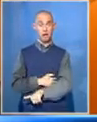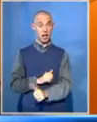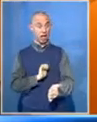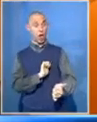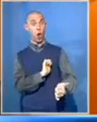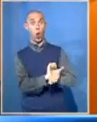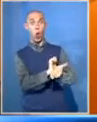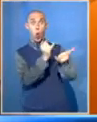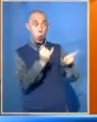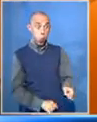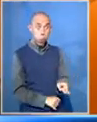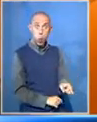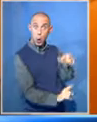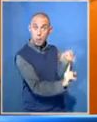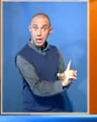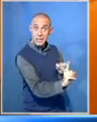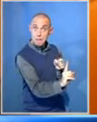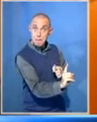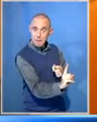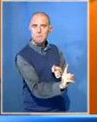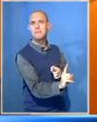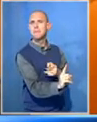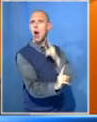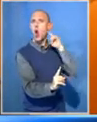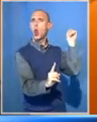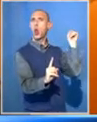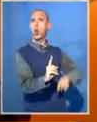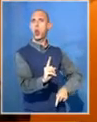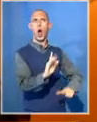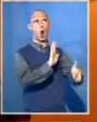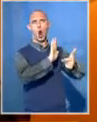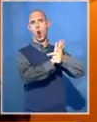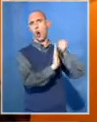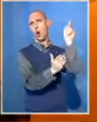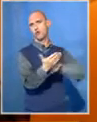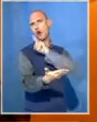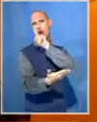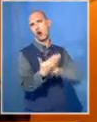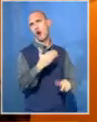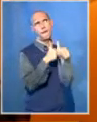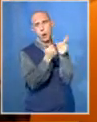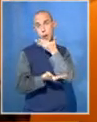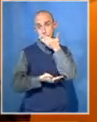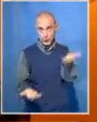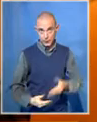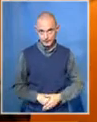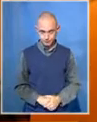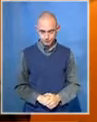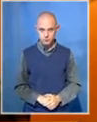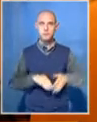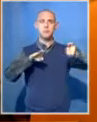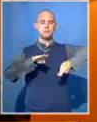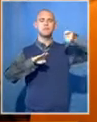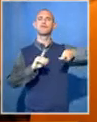of the respondents in failing to take steps to arrest and detain for surrender to the International Criminal Court the President